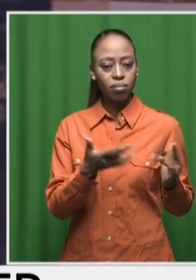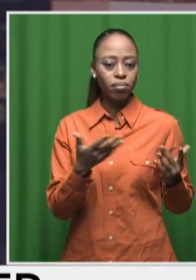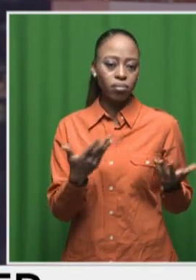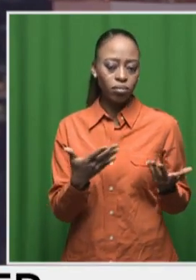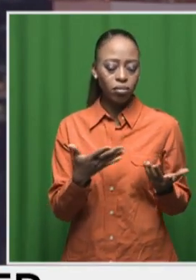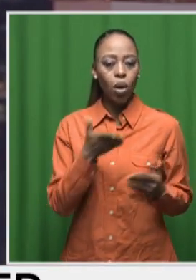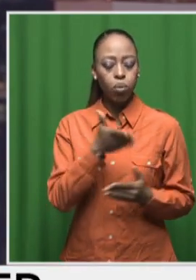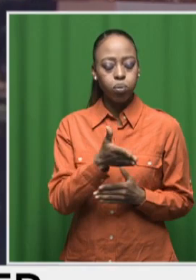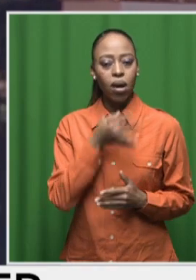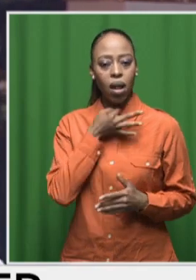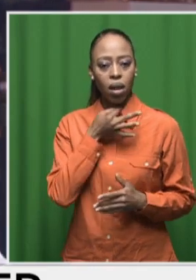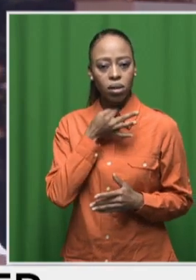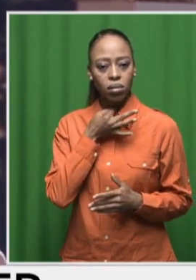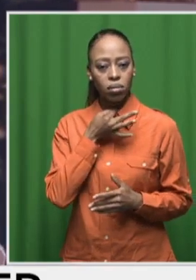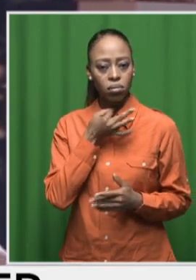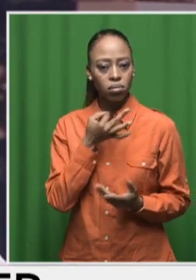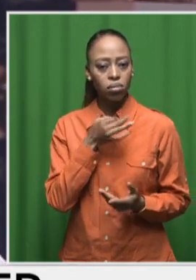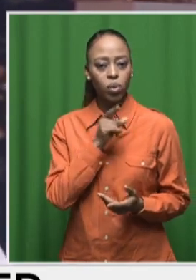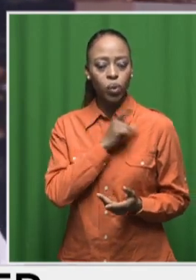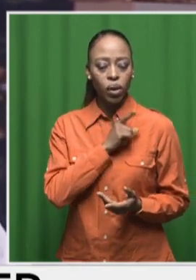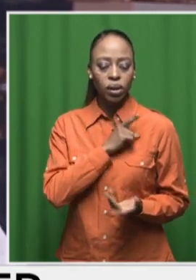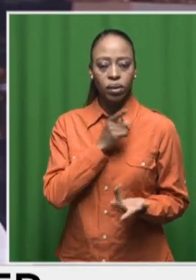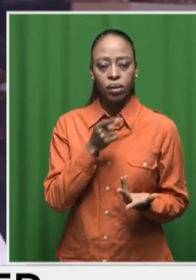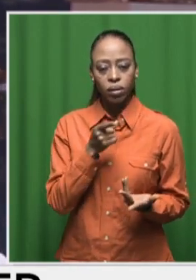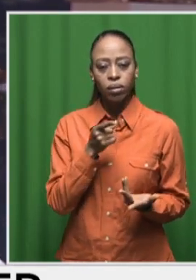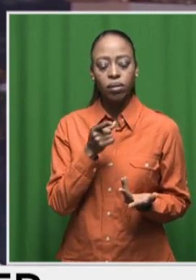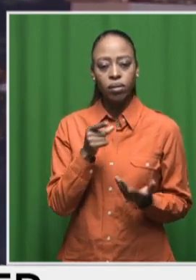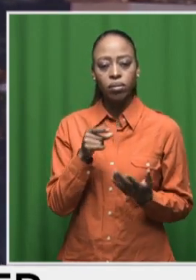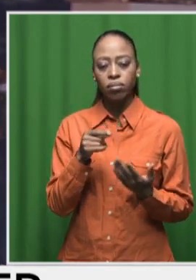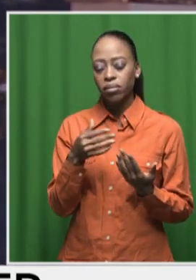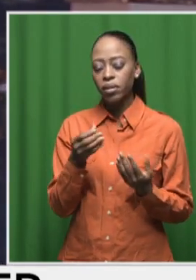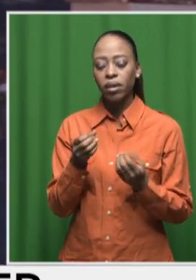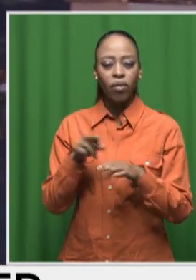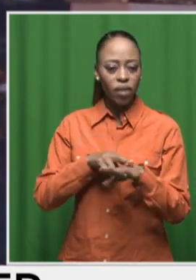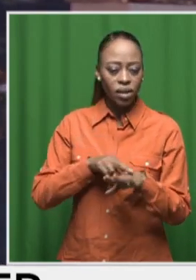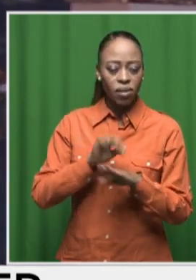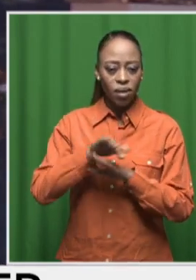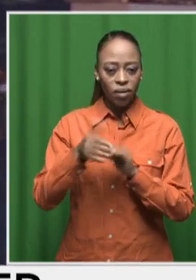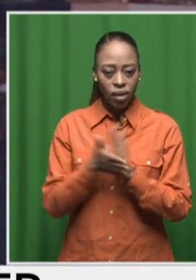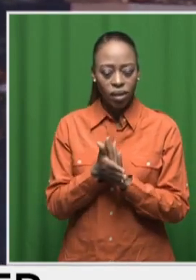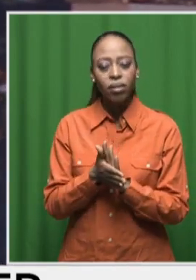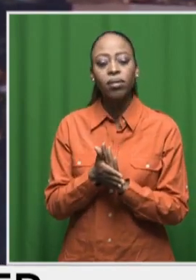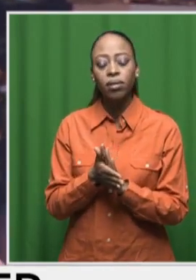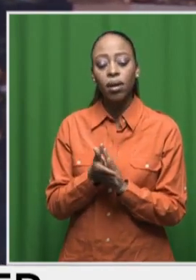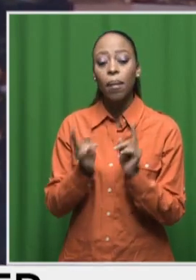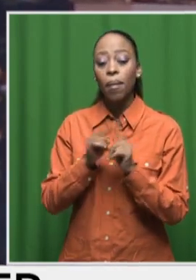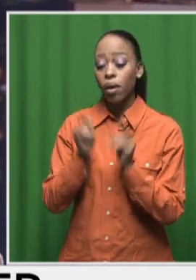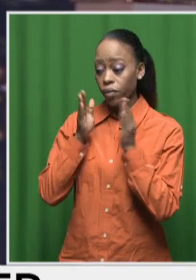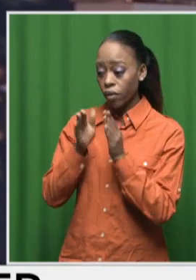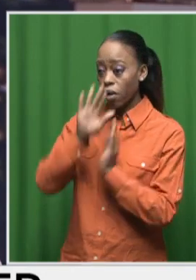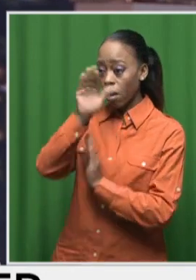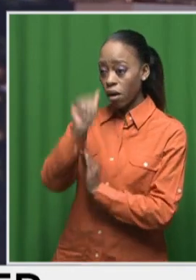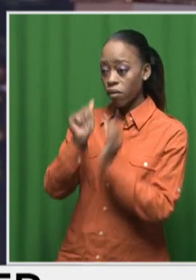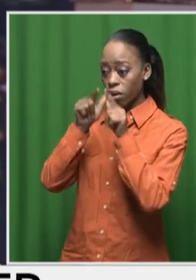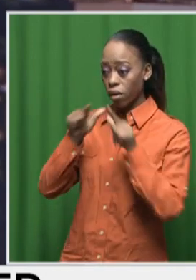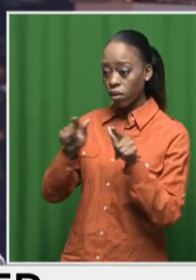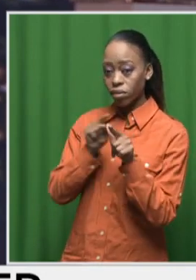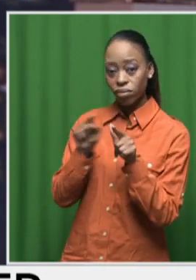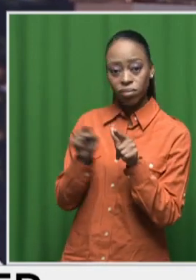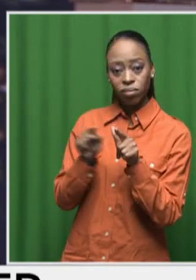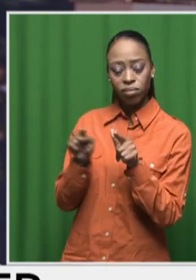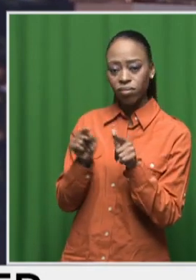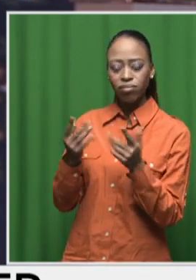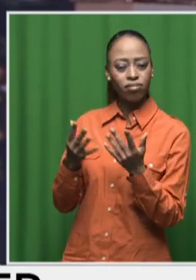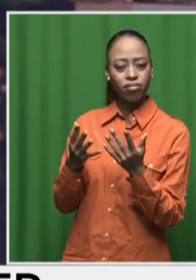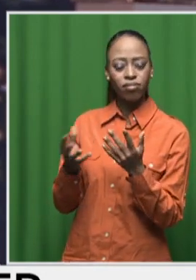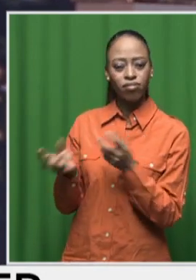exists in English due to, colonialism, among other things. And so when we look at the African languages, they, haven't